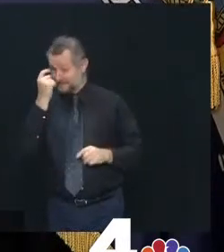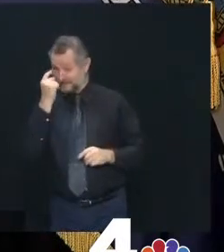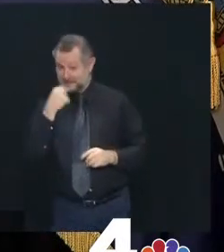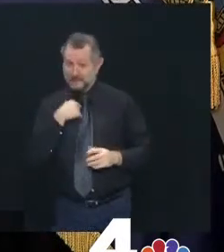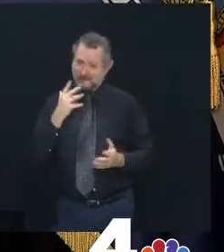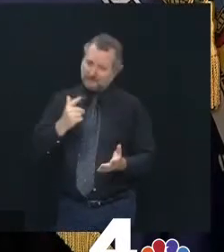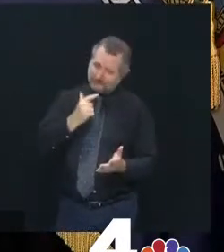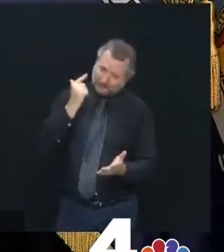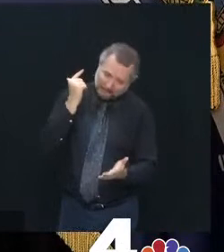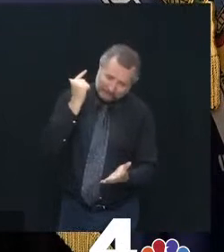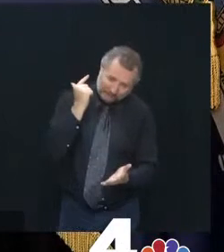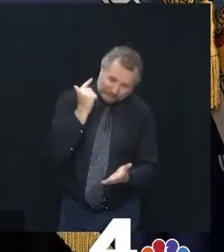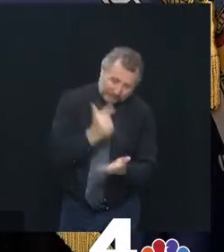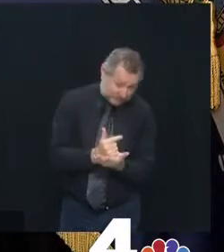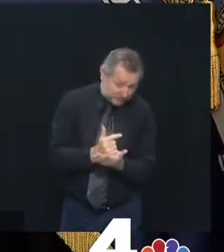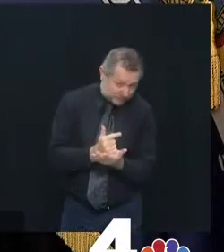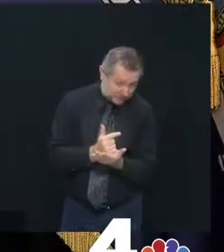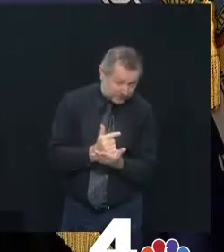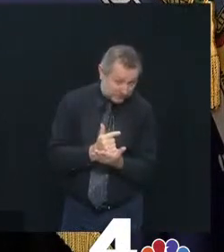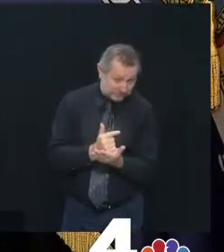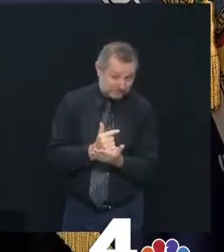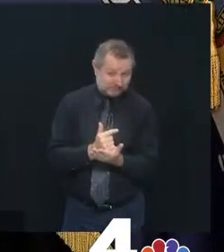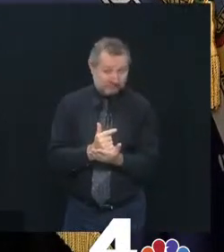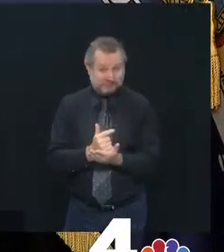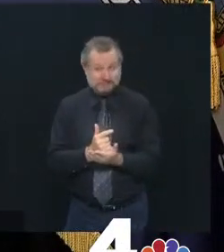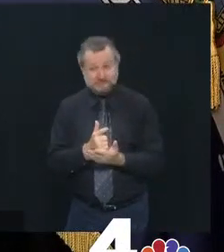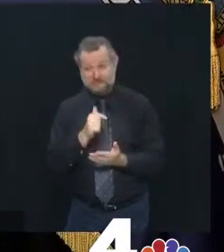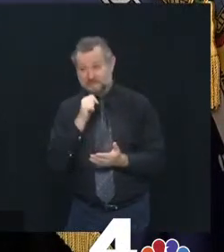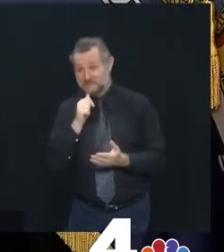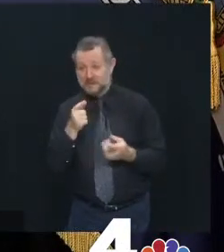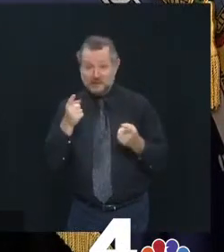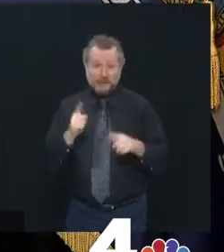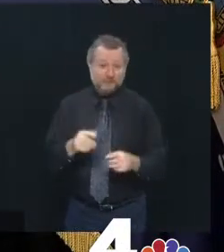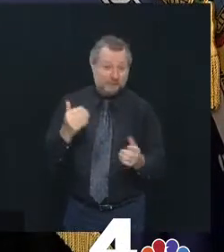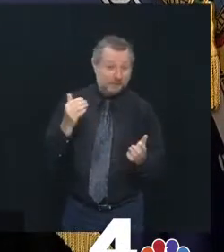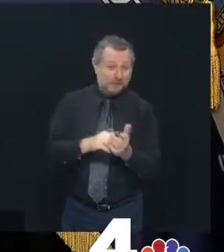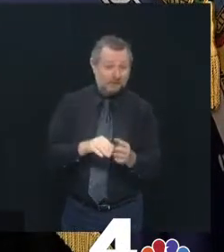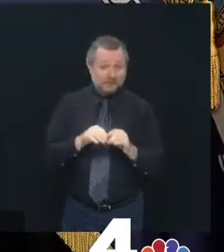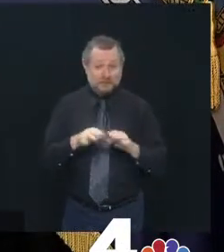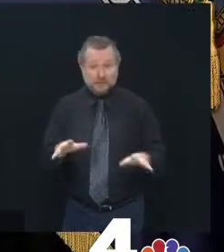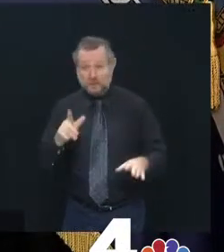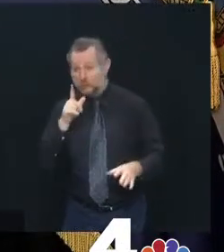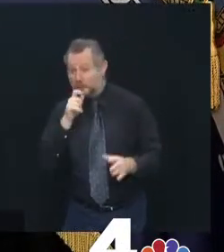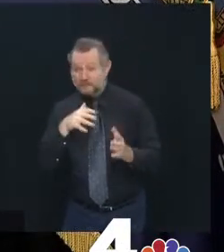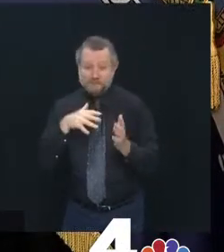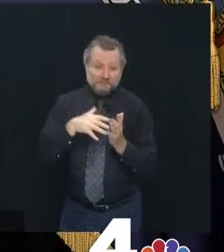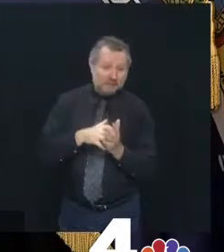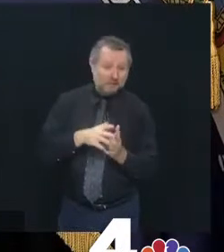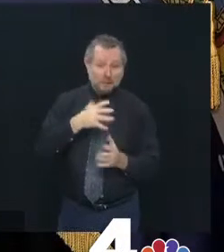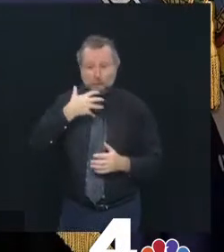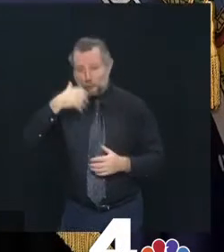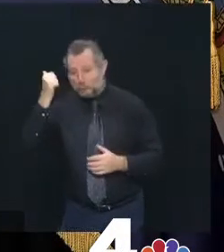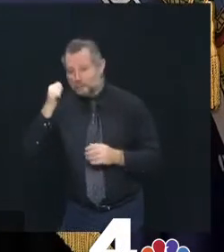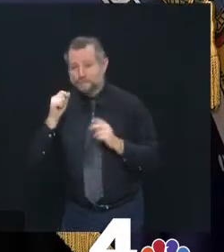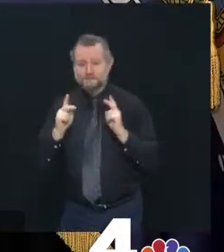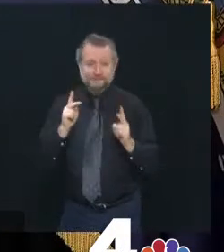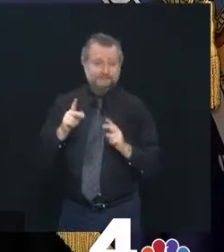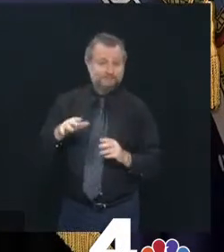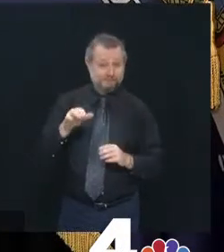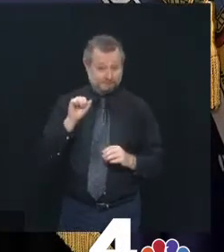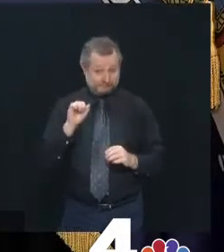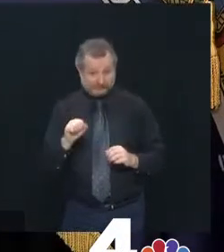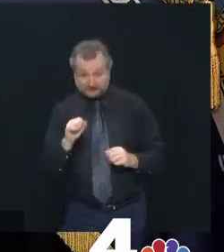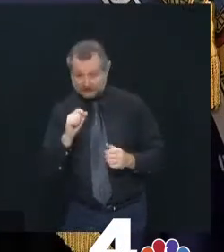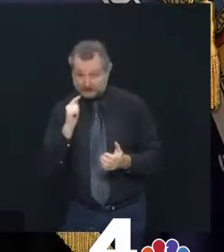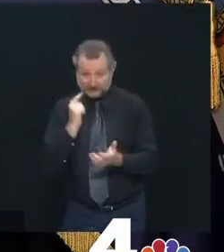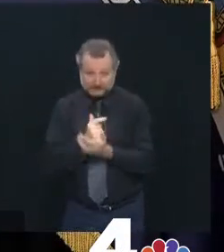virus that targets the weak and the seniors, that you can keep them 100%